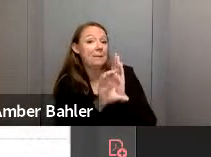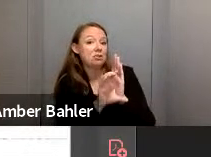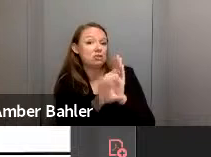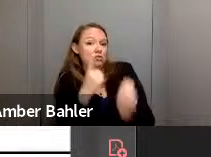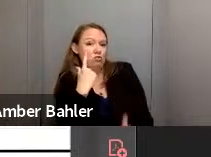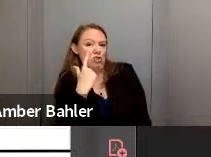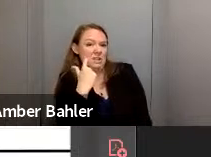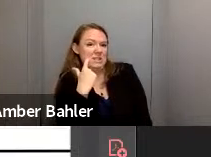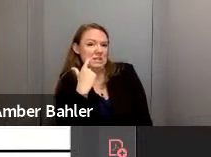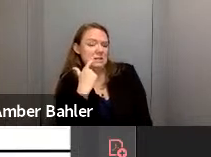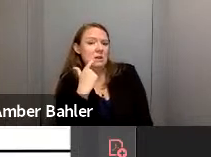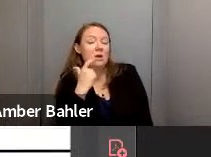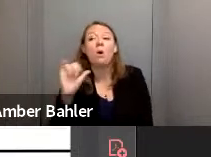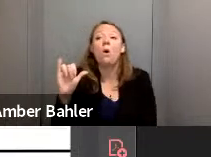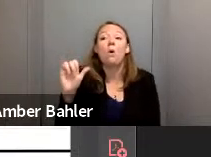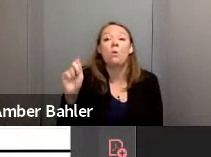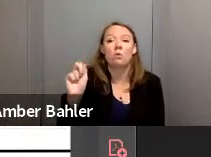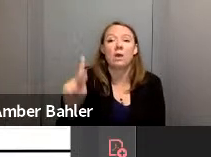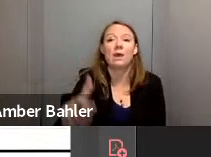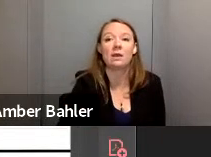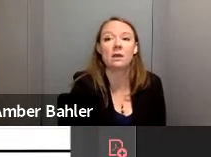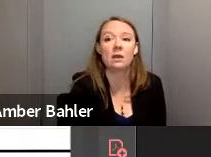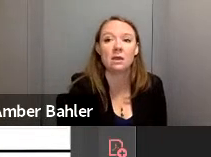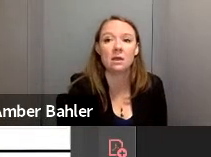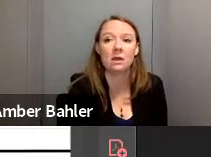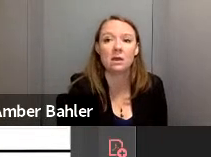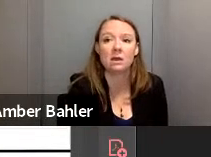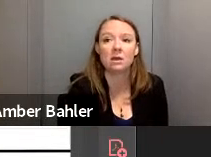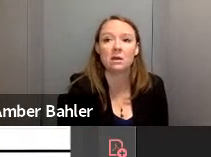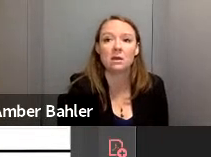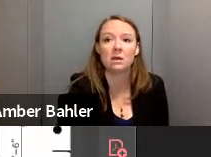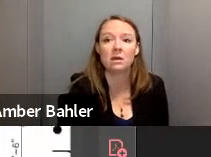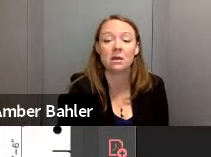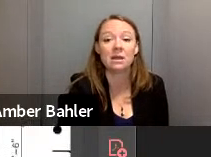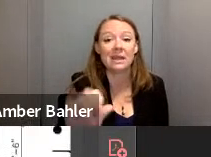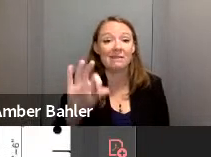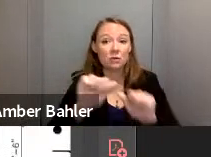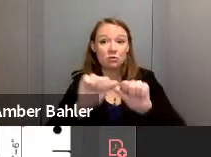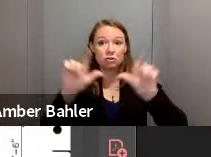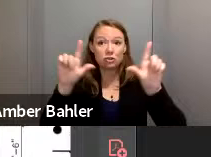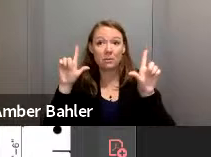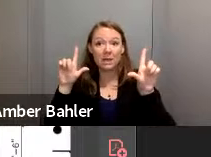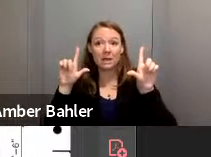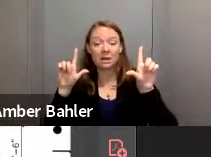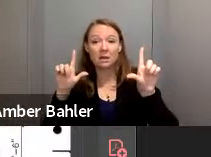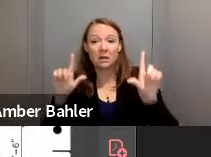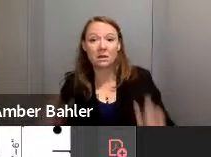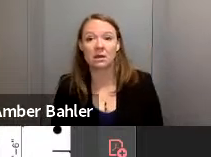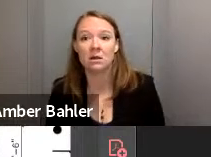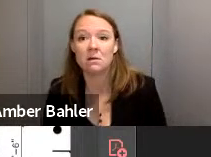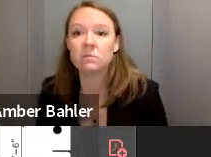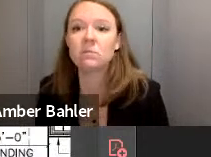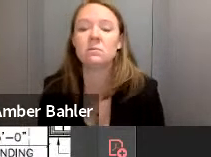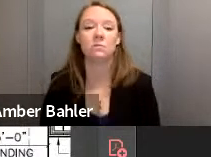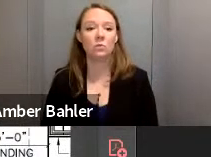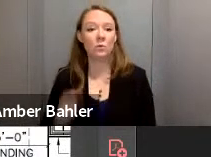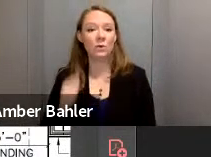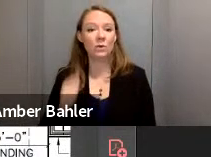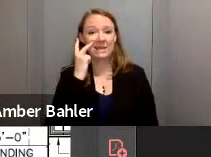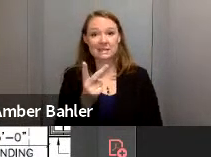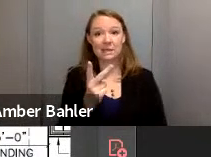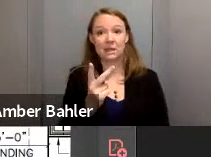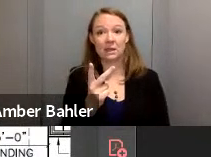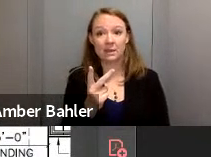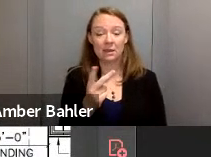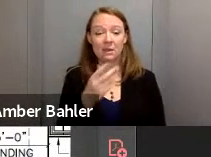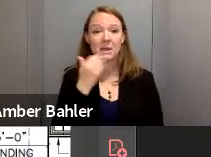the plan you were already on. It's just if you would zoom in so that we can see view better. We